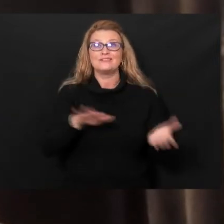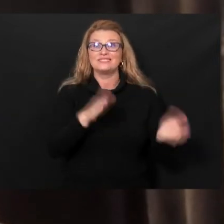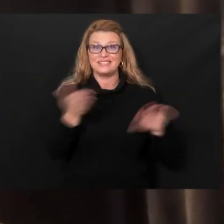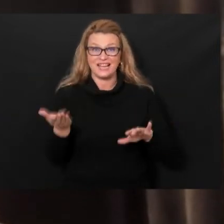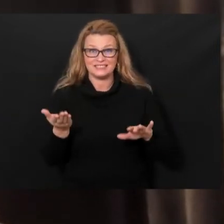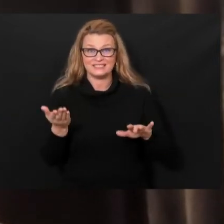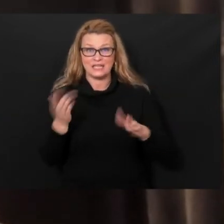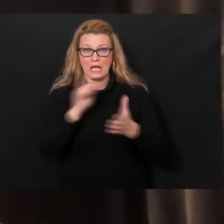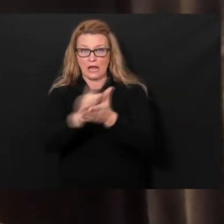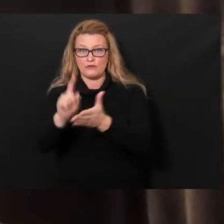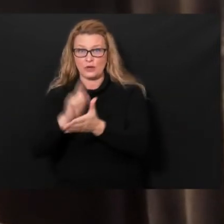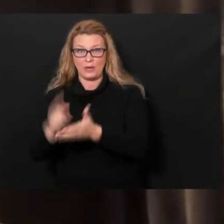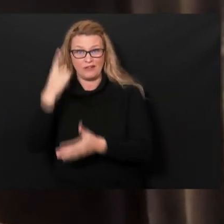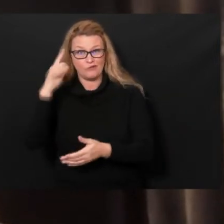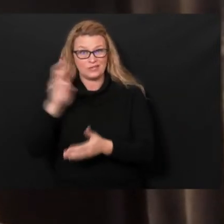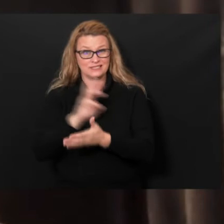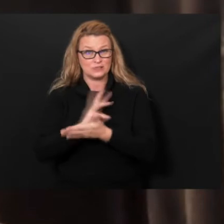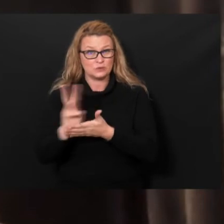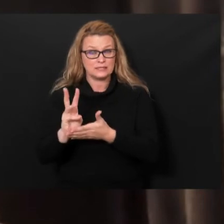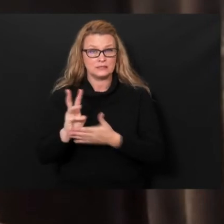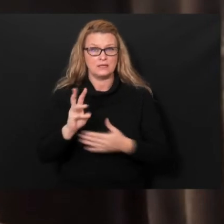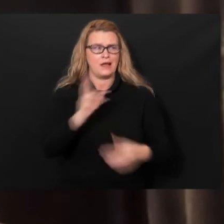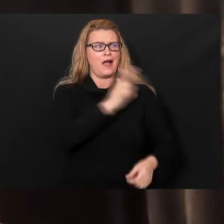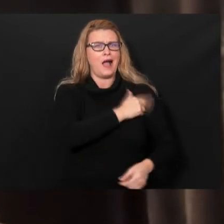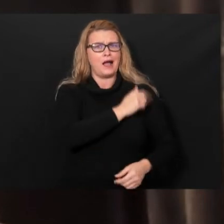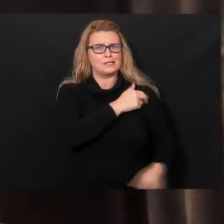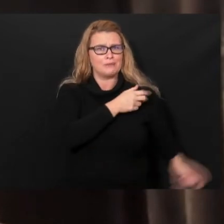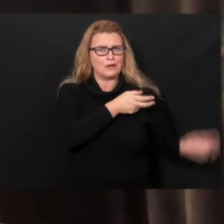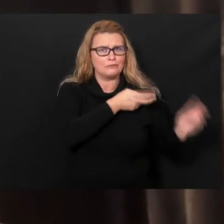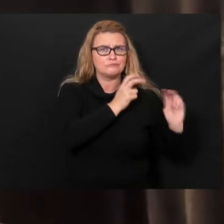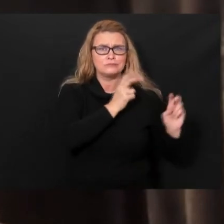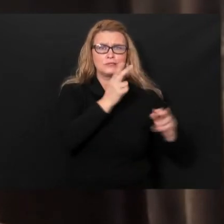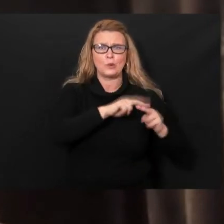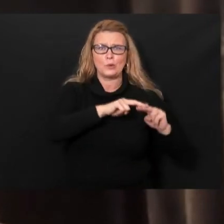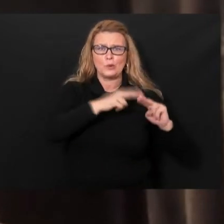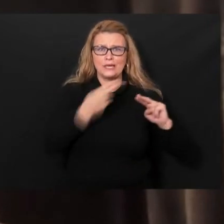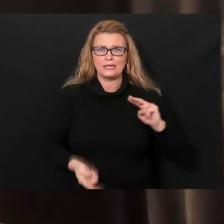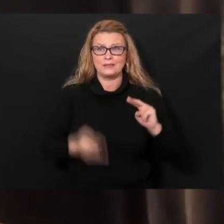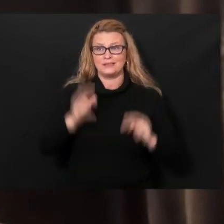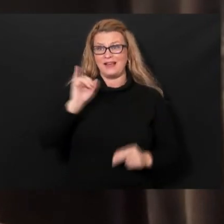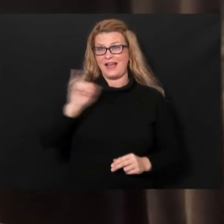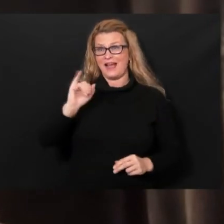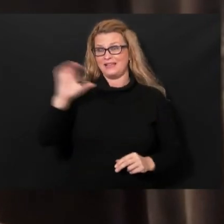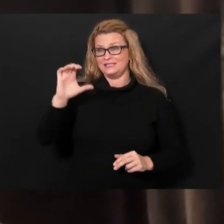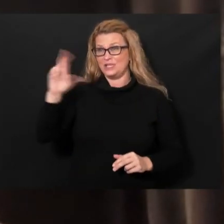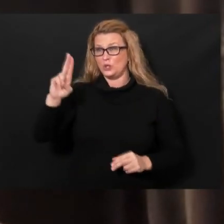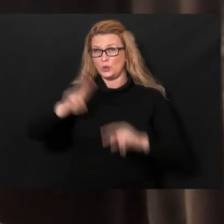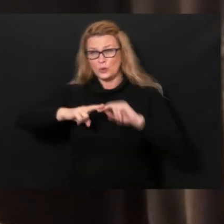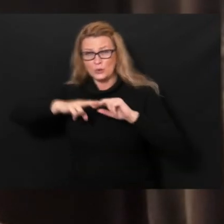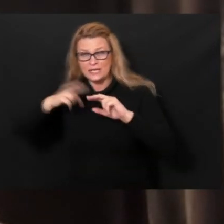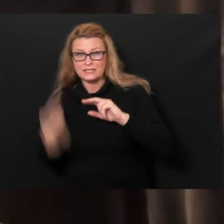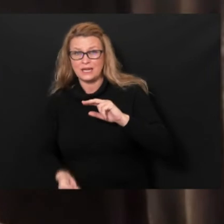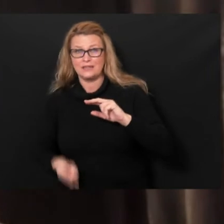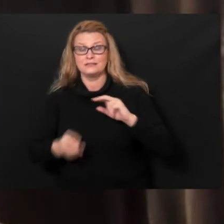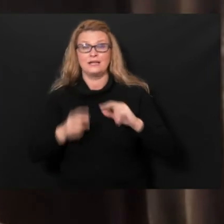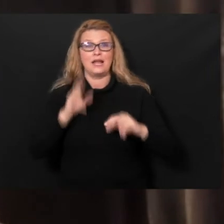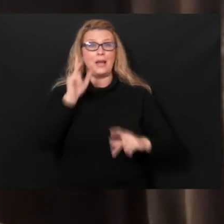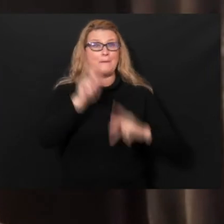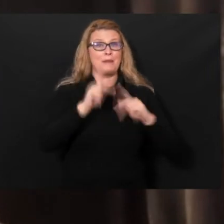weeks. We see reductions in hospitalizations, reductions in ICU patients, reductions of folks